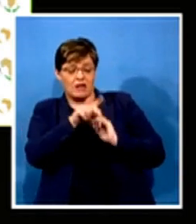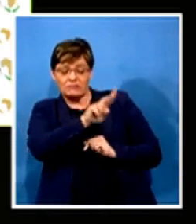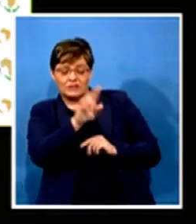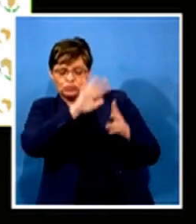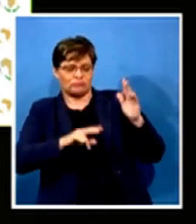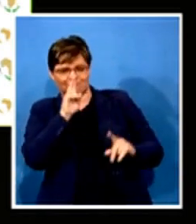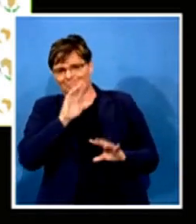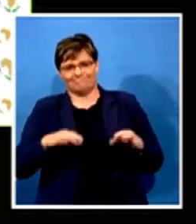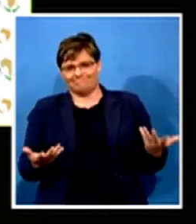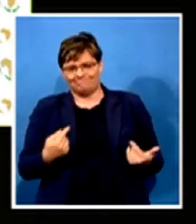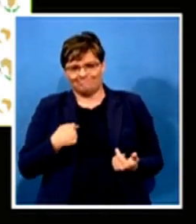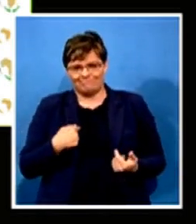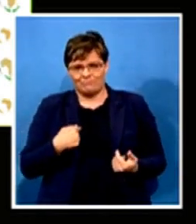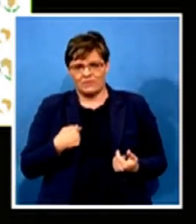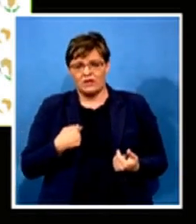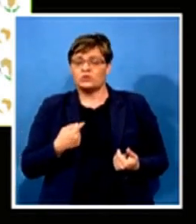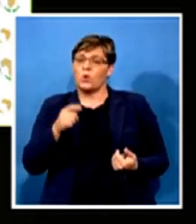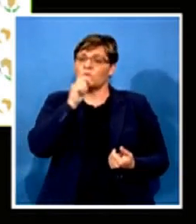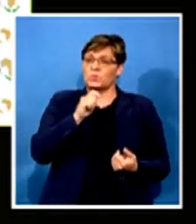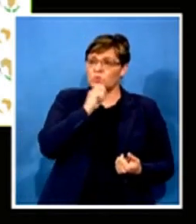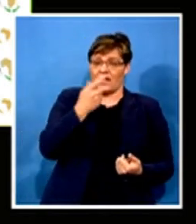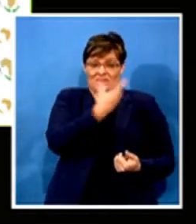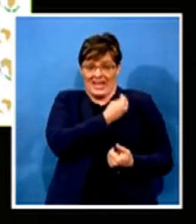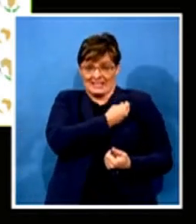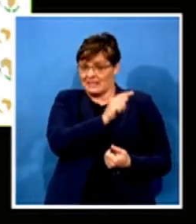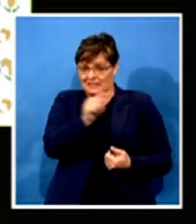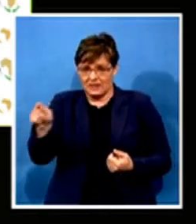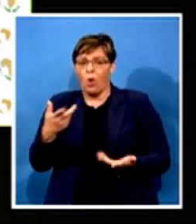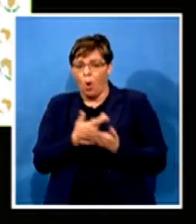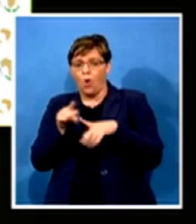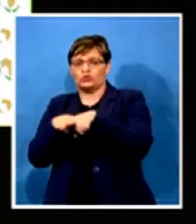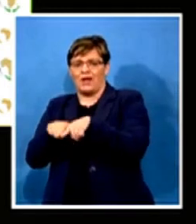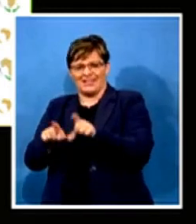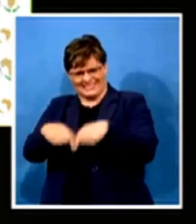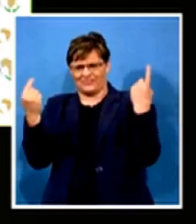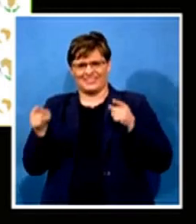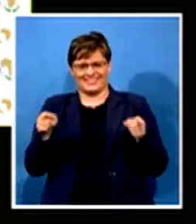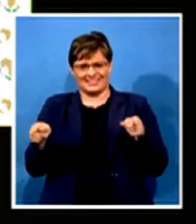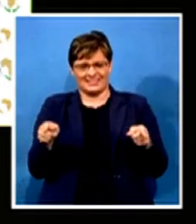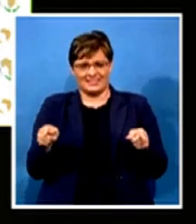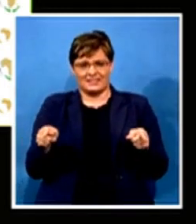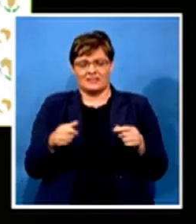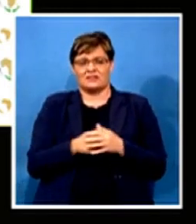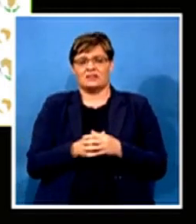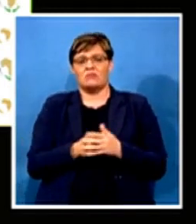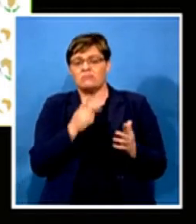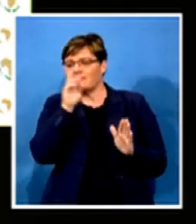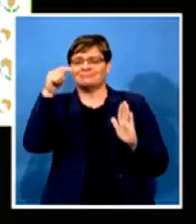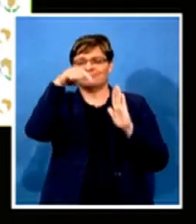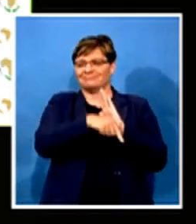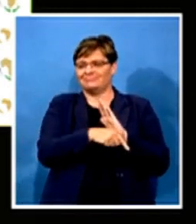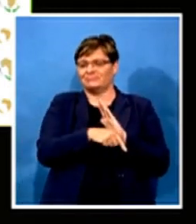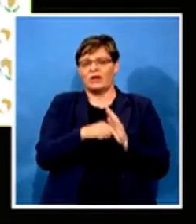the vaccine to vaccinate the population, which again, we haven't seen the details of both their efficacy